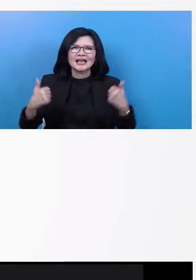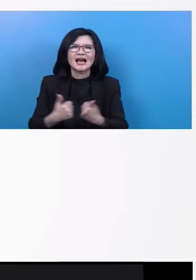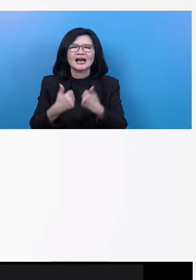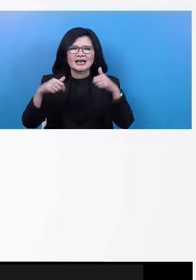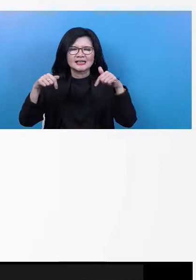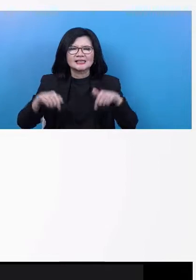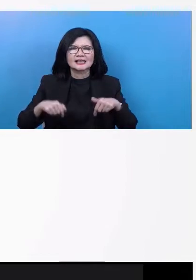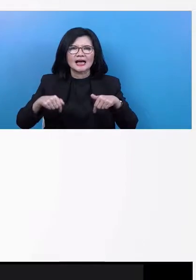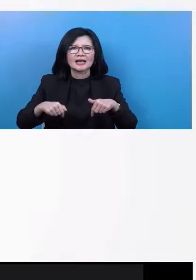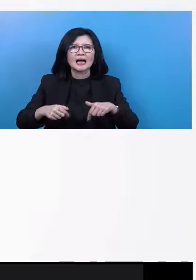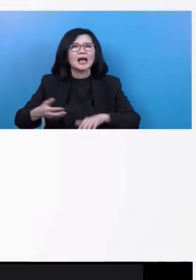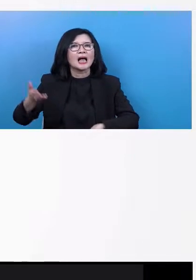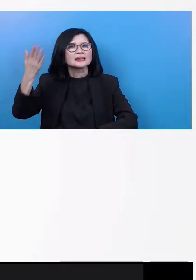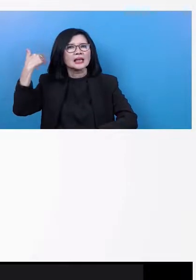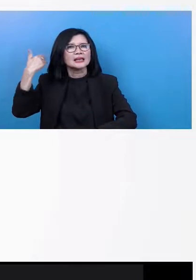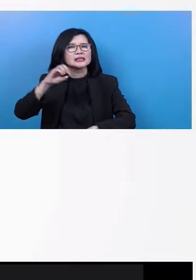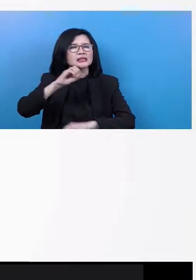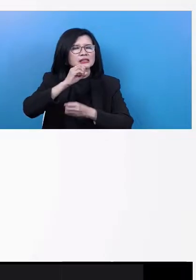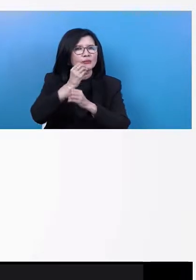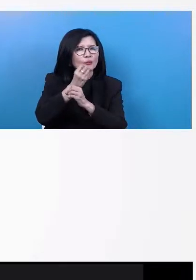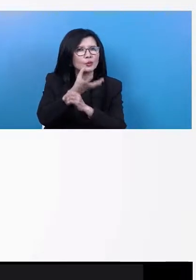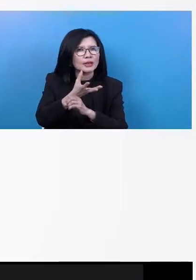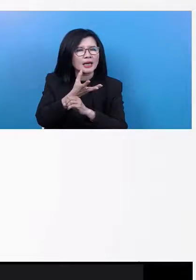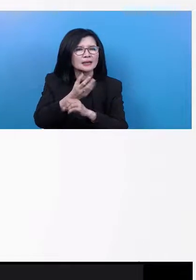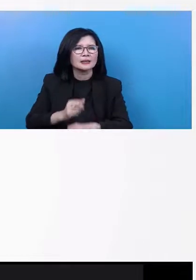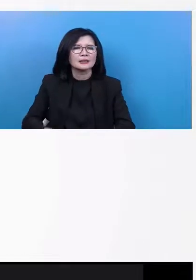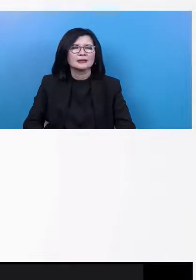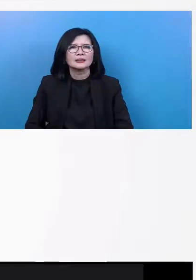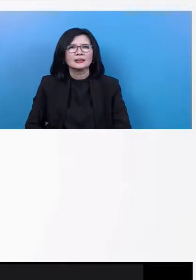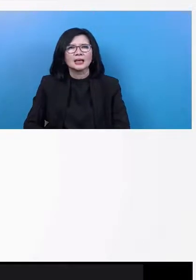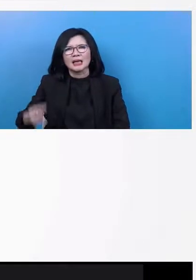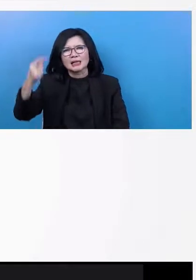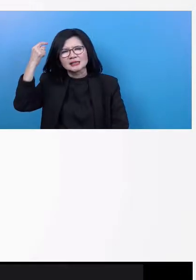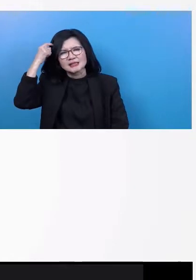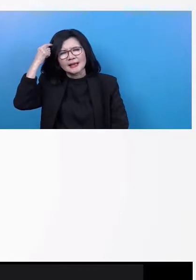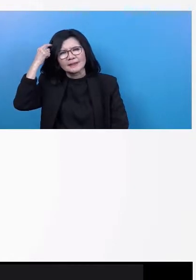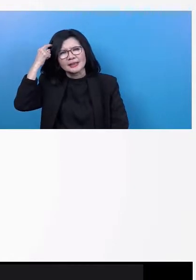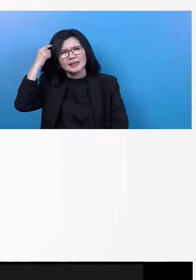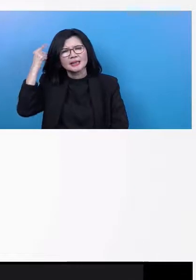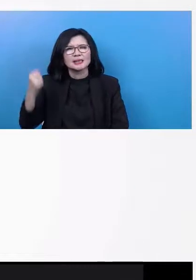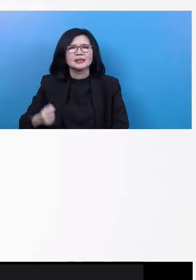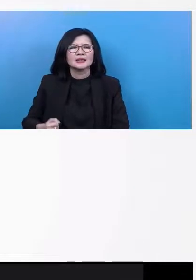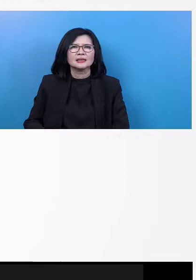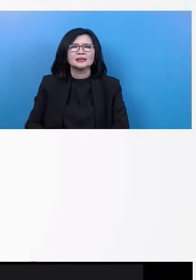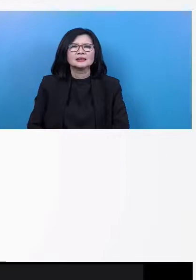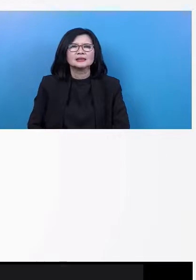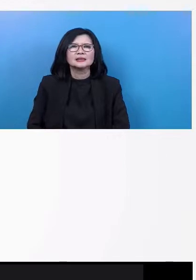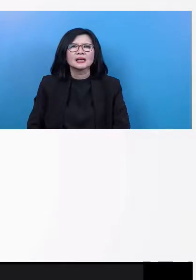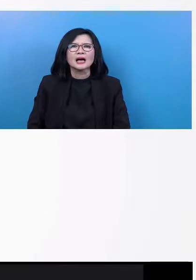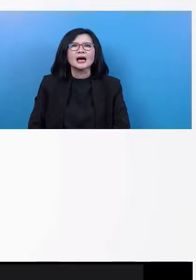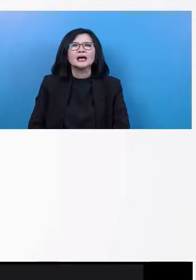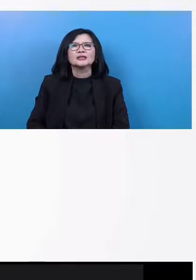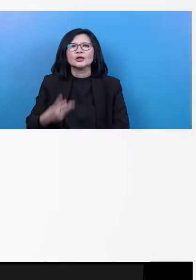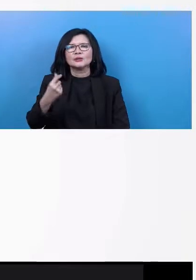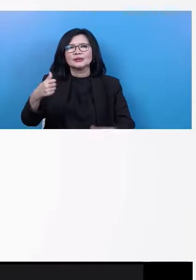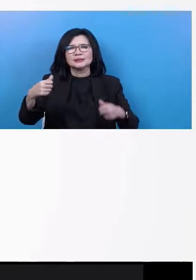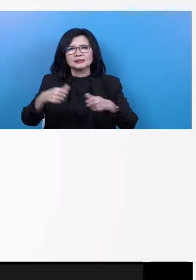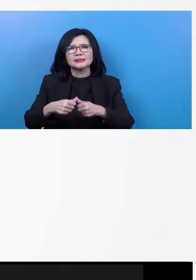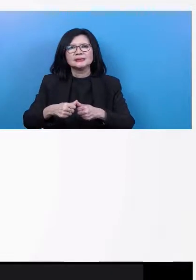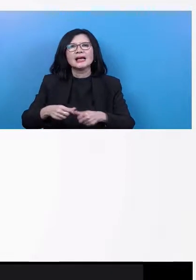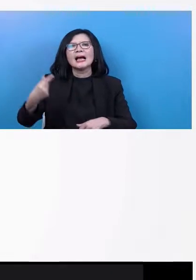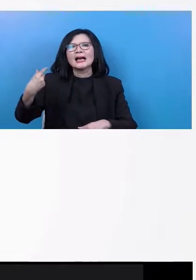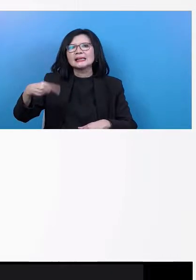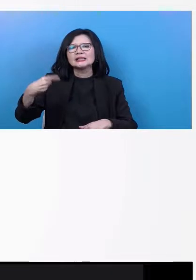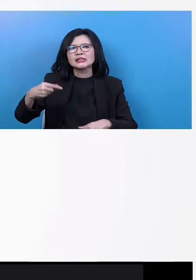I do think it's important that the green bonds have an impact measurement, and whether that's